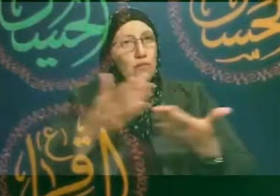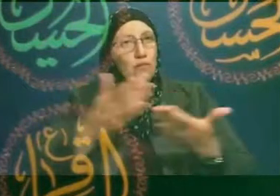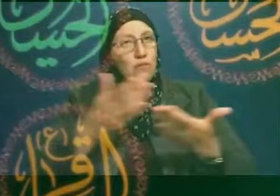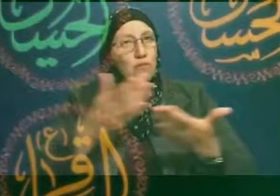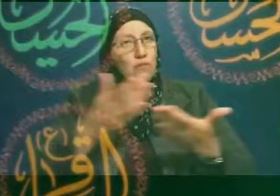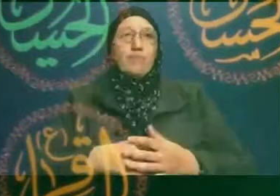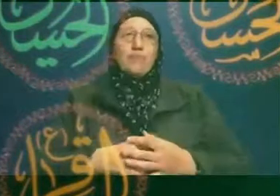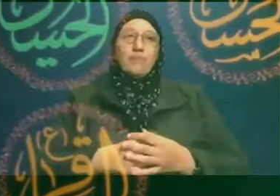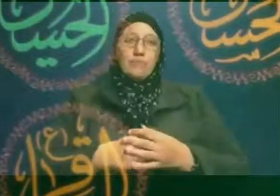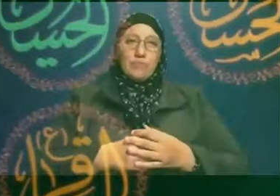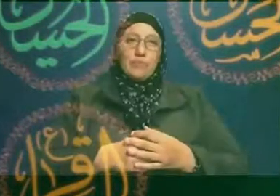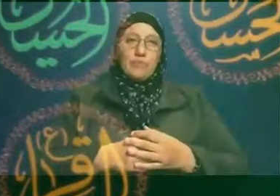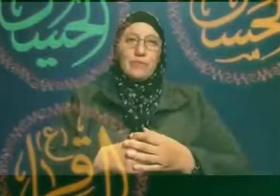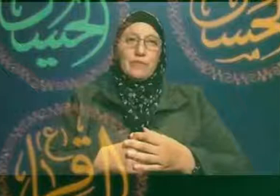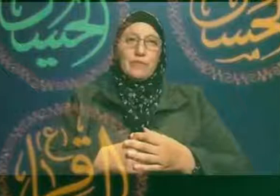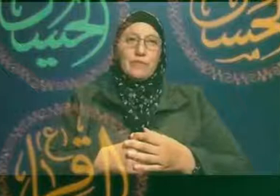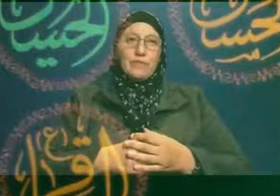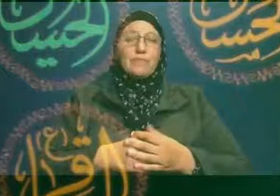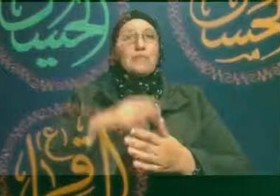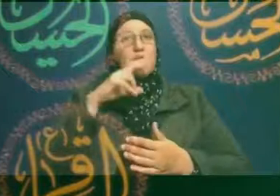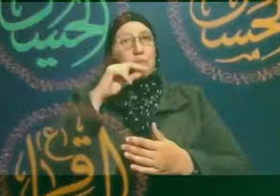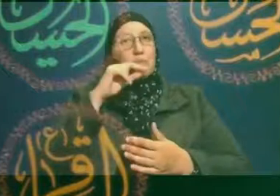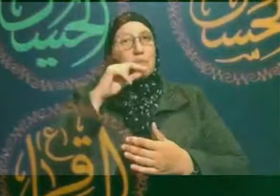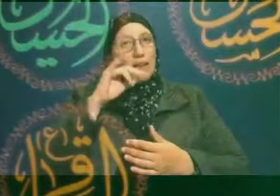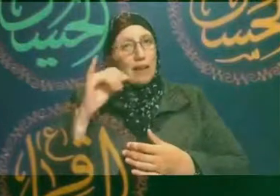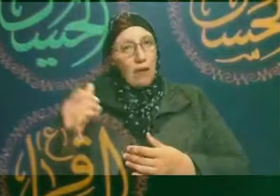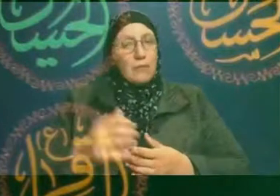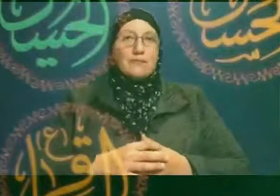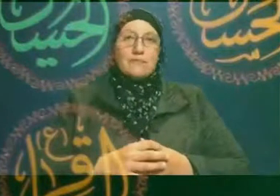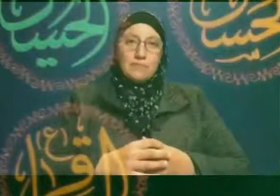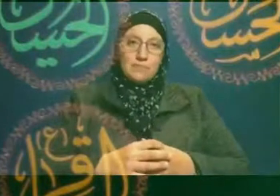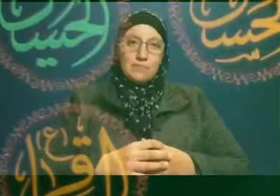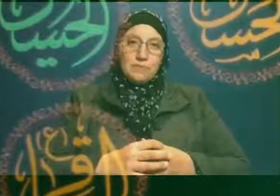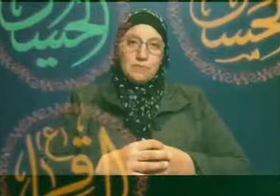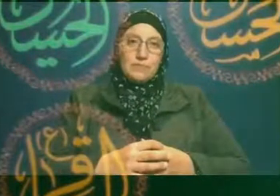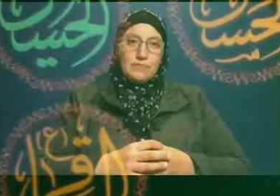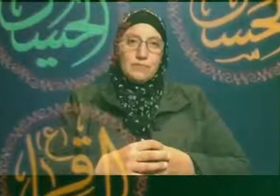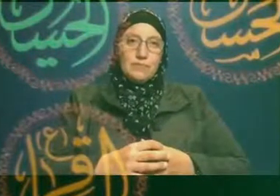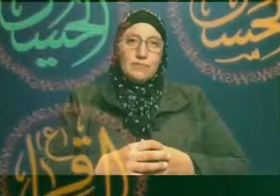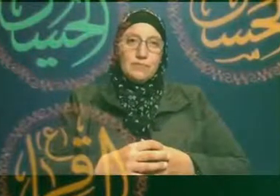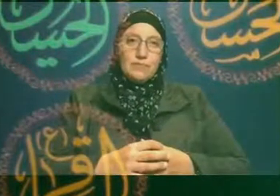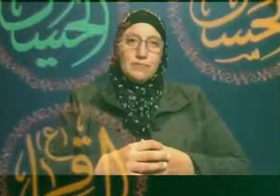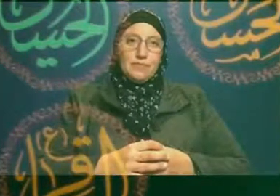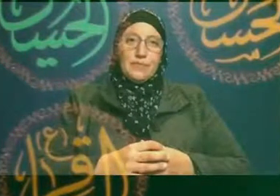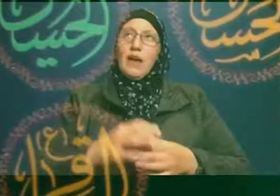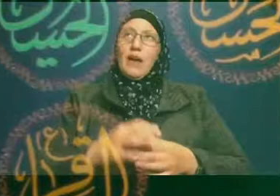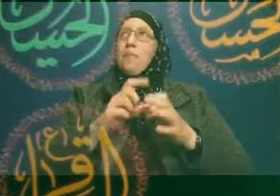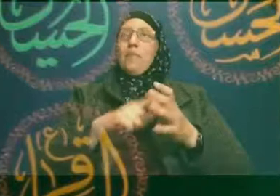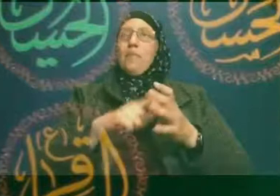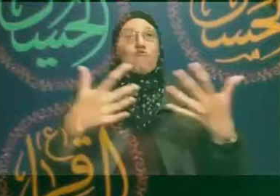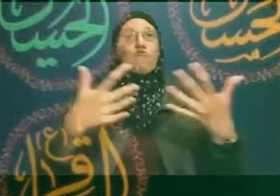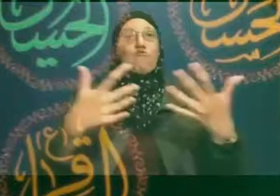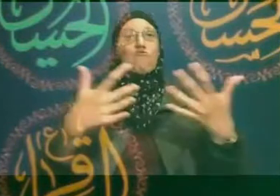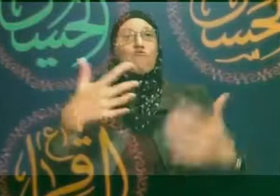lihada wa ma kunna linahtadiya lawla an hadana Allah. By the grace of God, we have one